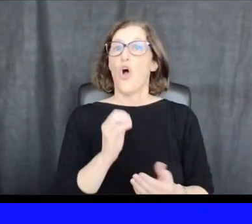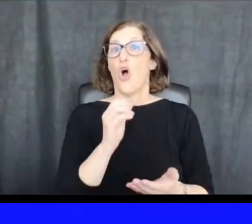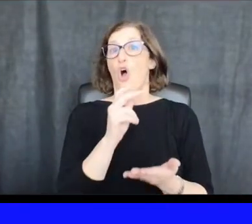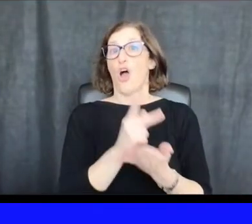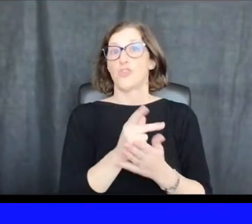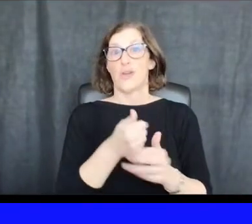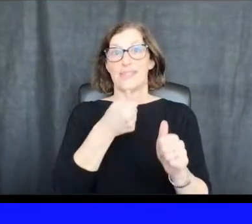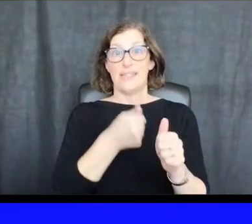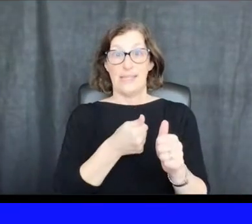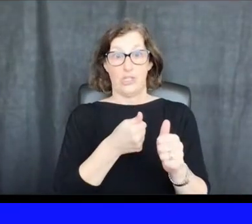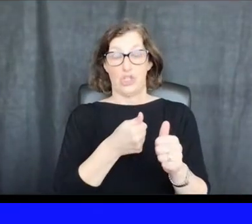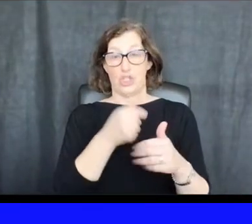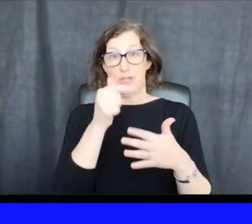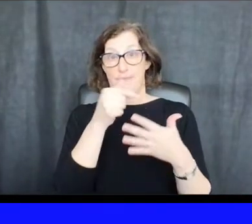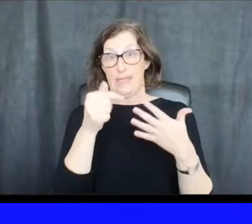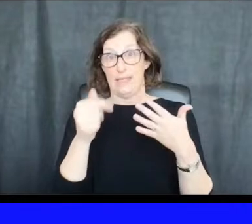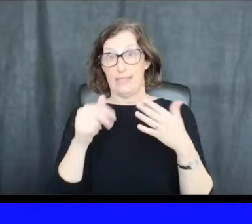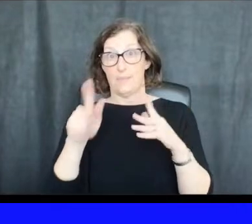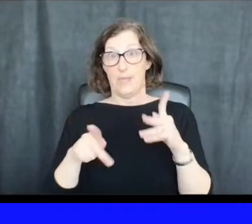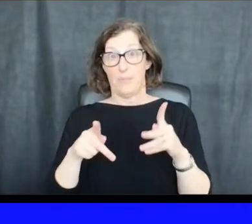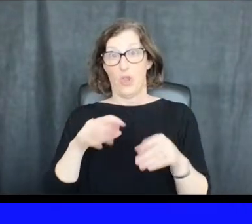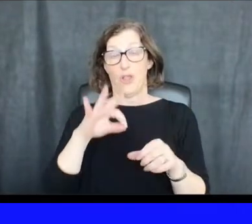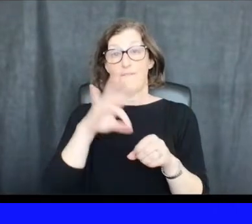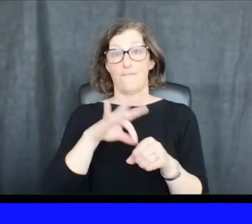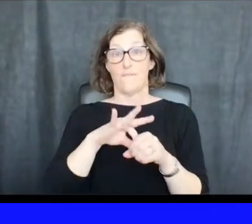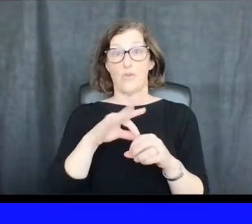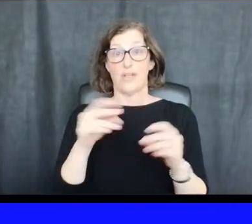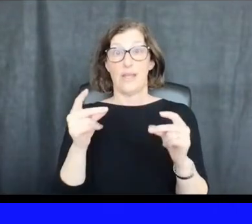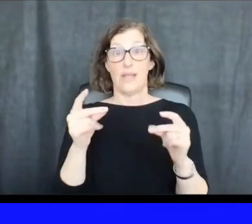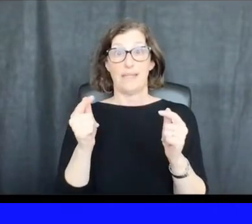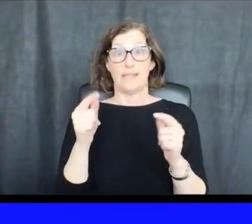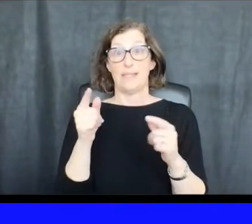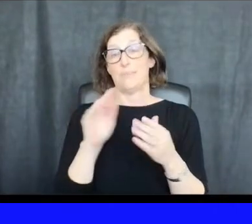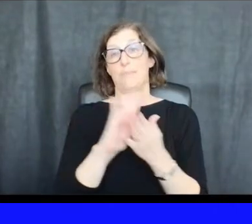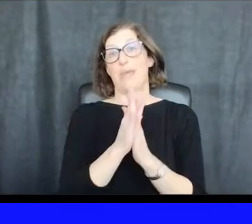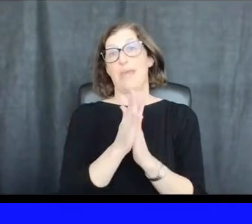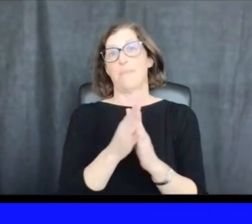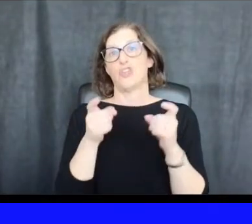comments? So let me ask for a vote. Dr. Katz?